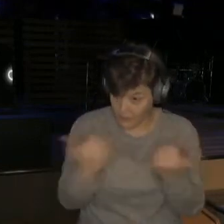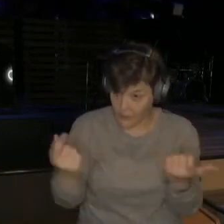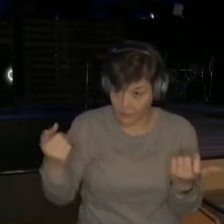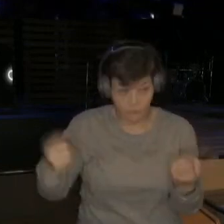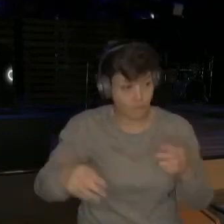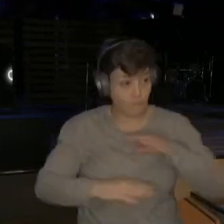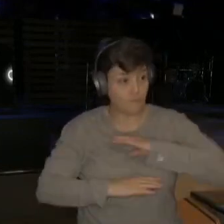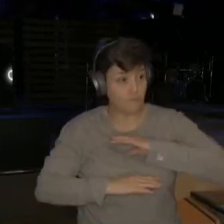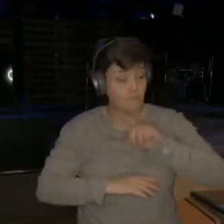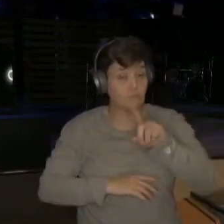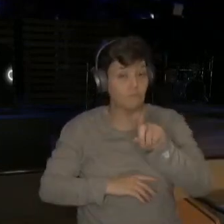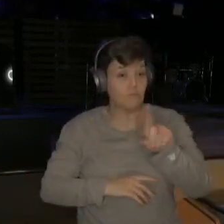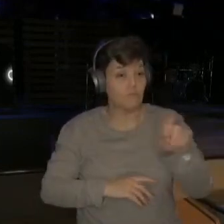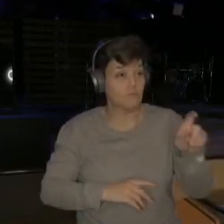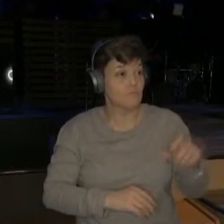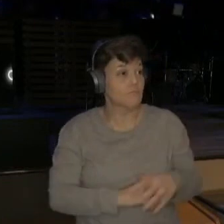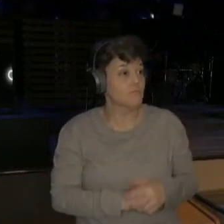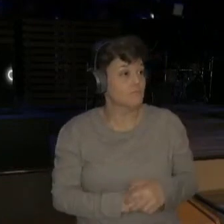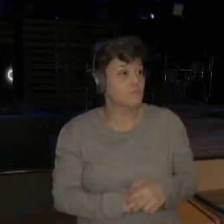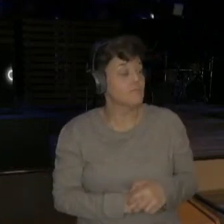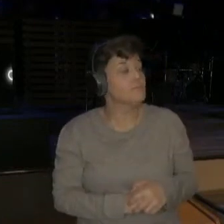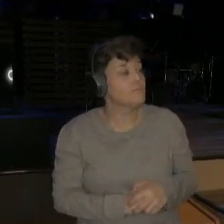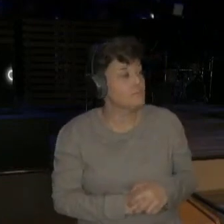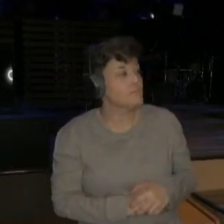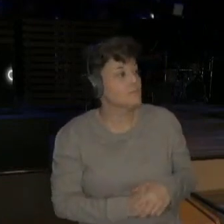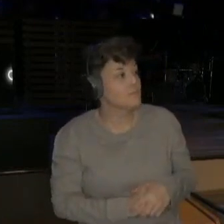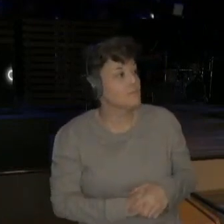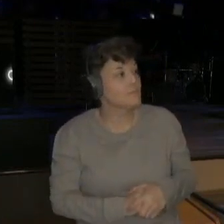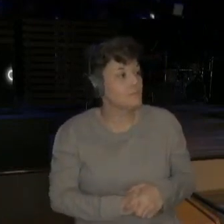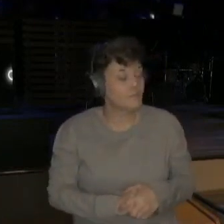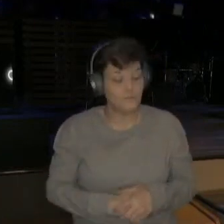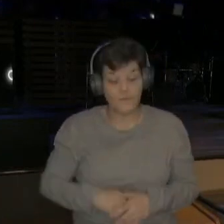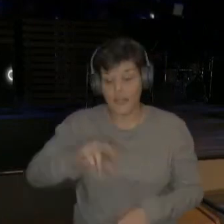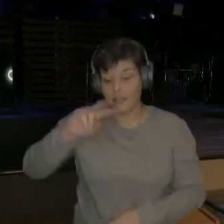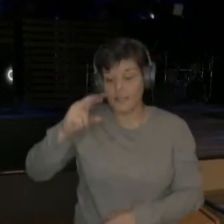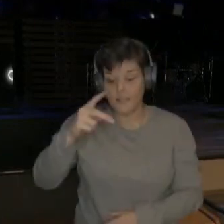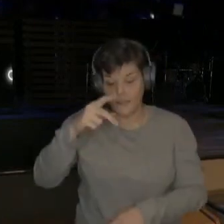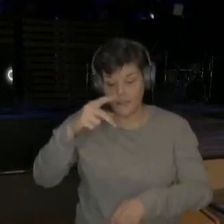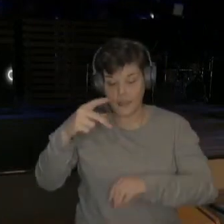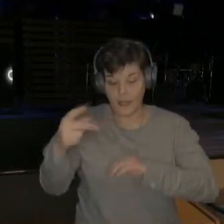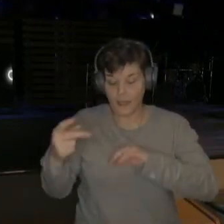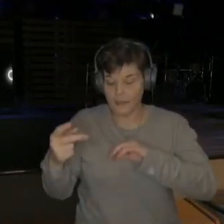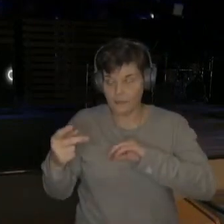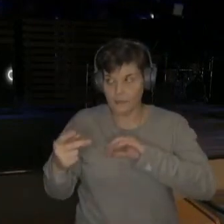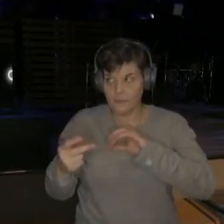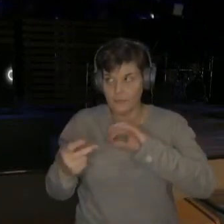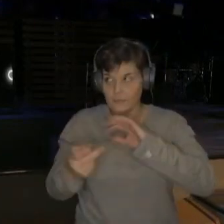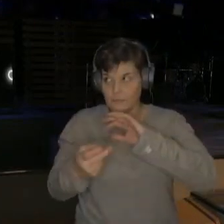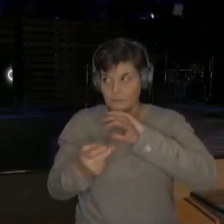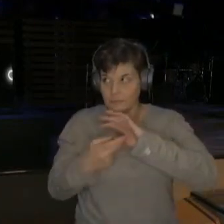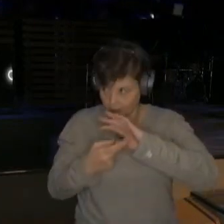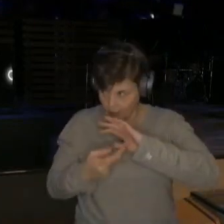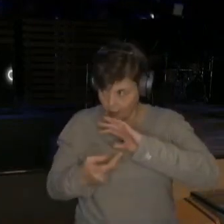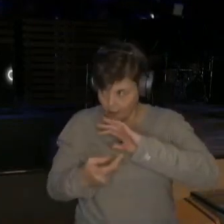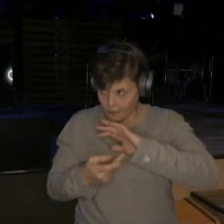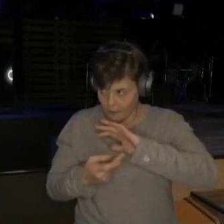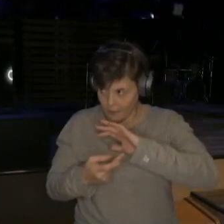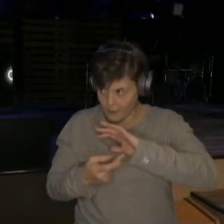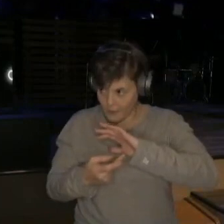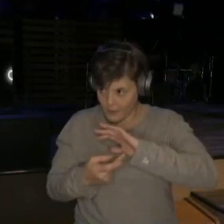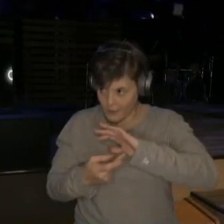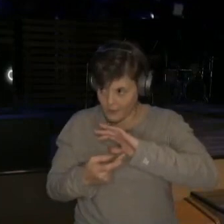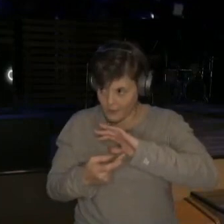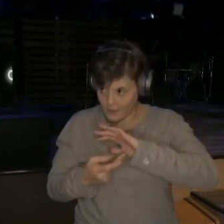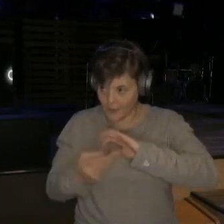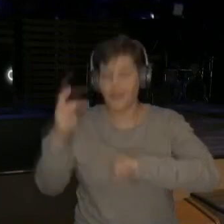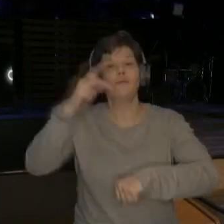We read about God's generous grace in 2 Peter chapter 1, verses 3 and 4, which say, everything